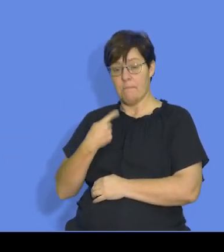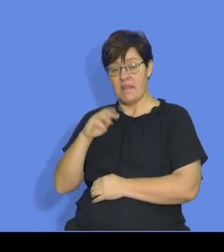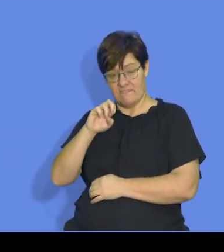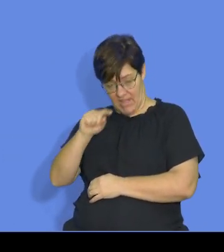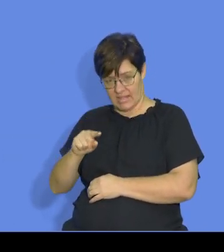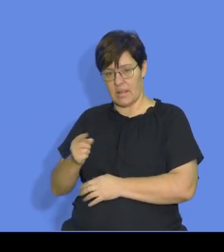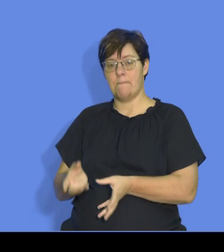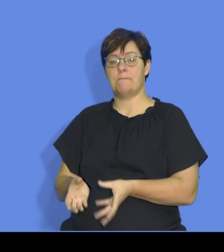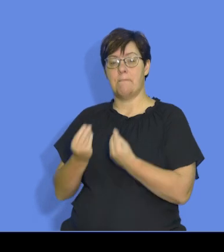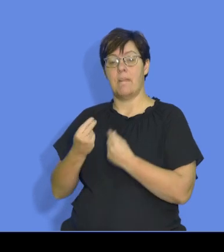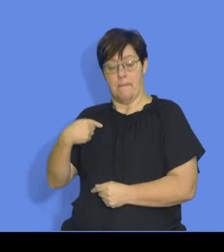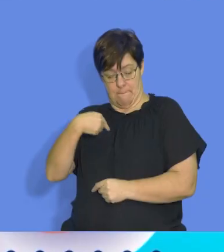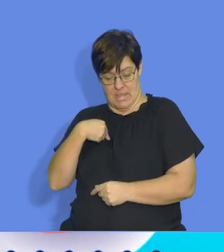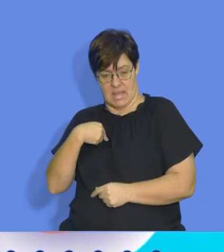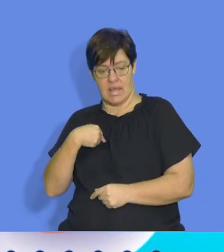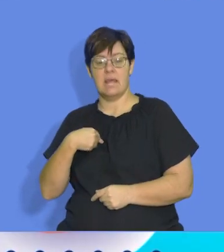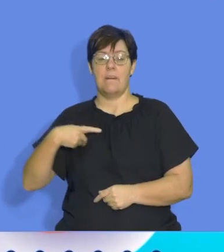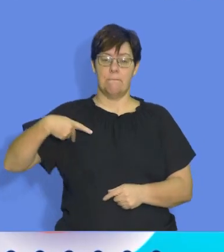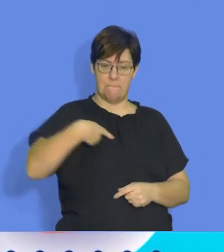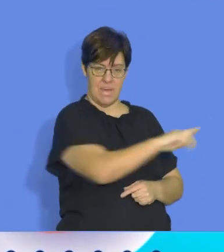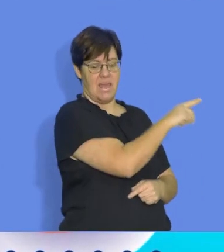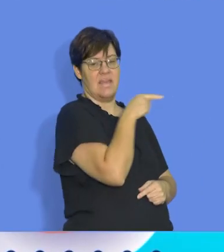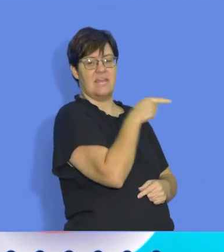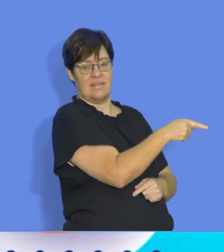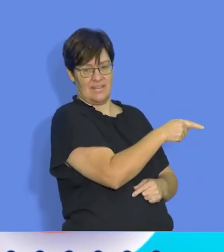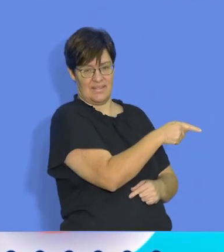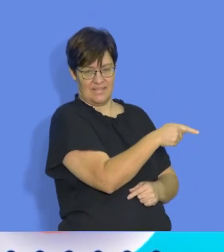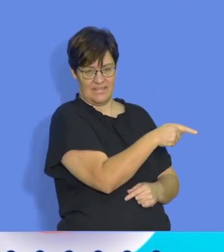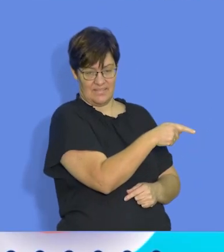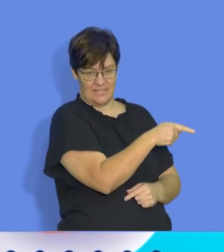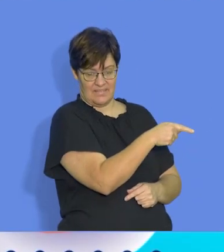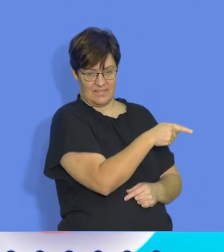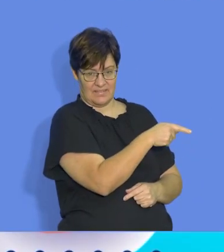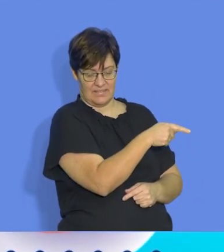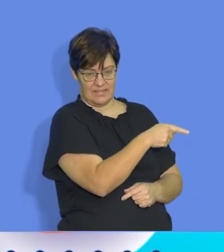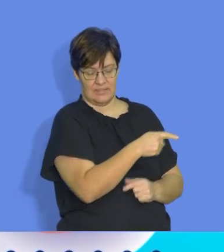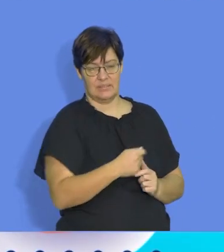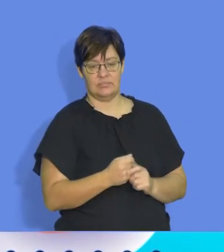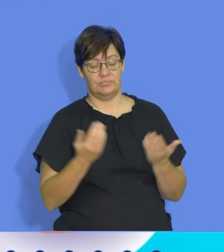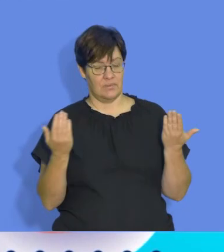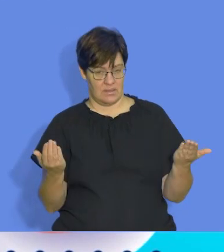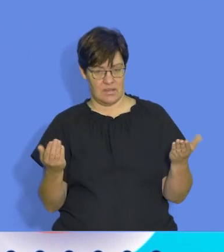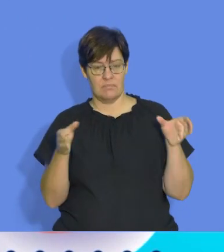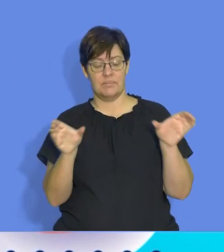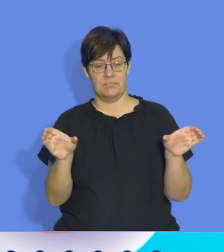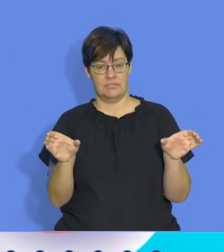on behalf of SARS. That amount will then be the amount that we owe to SARS. We'll